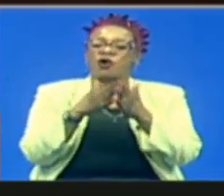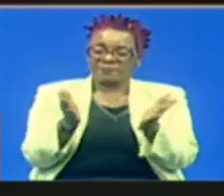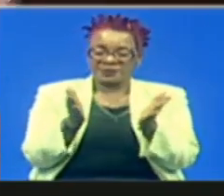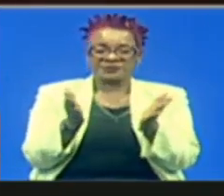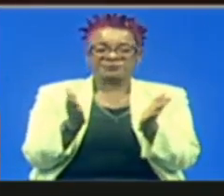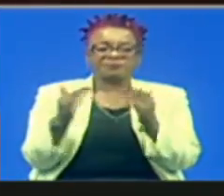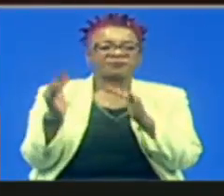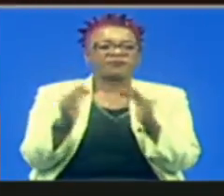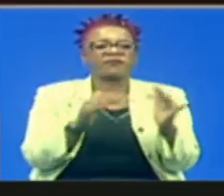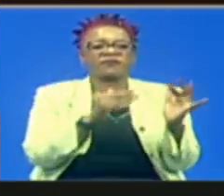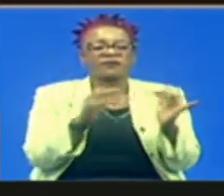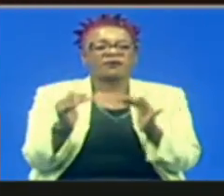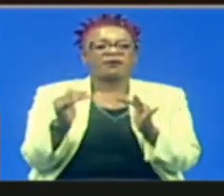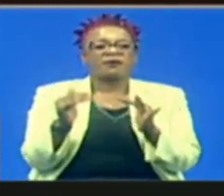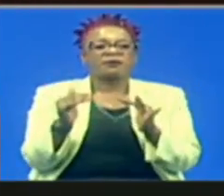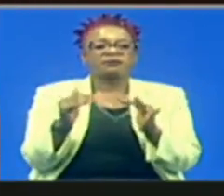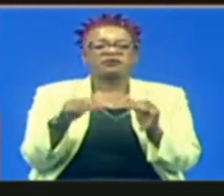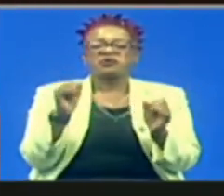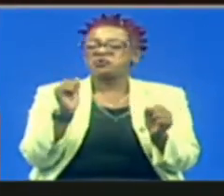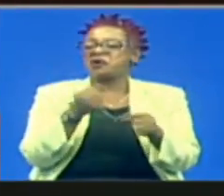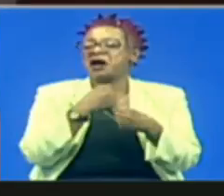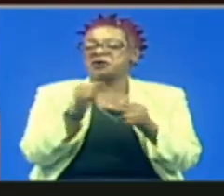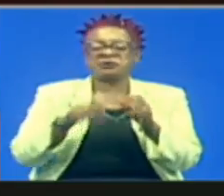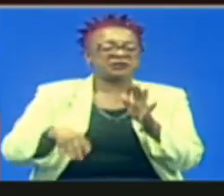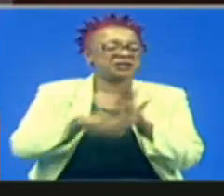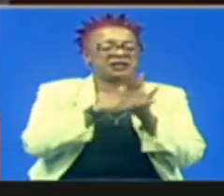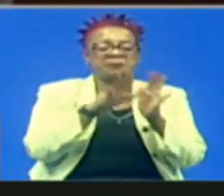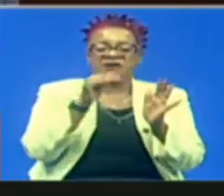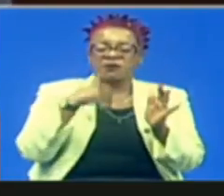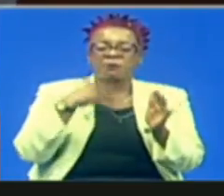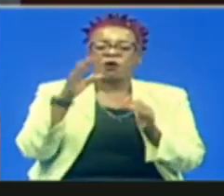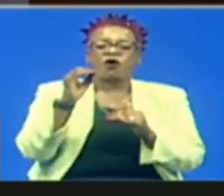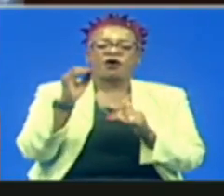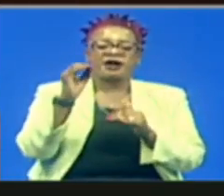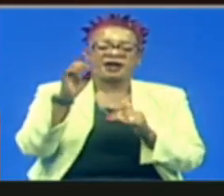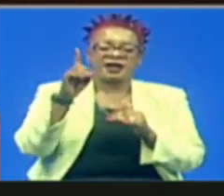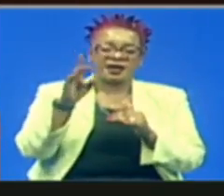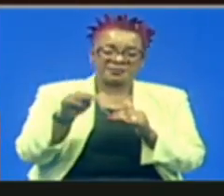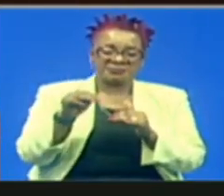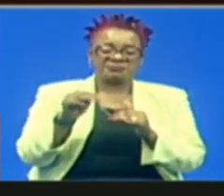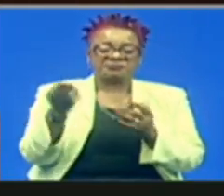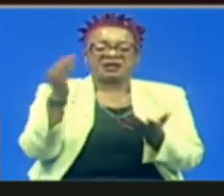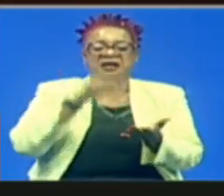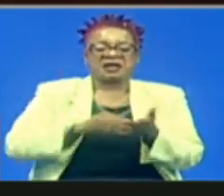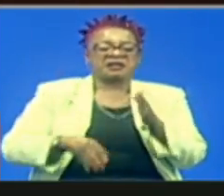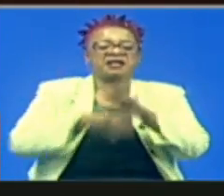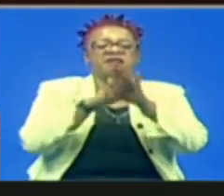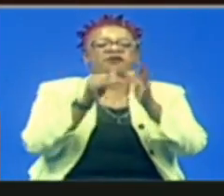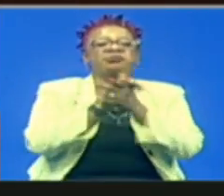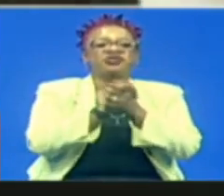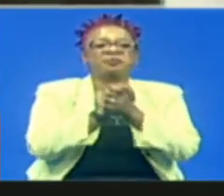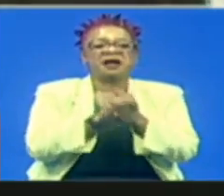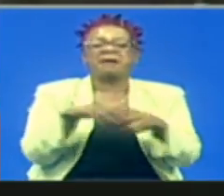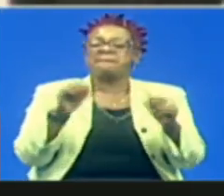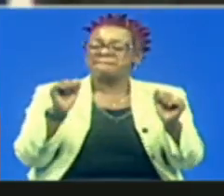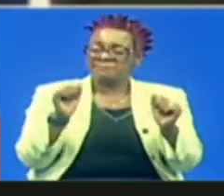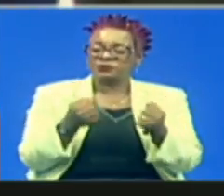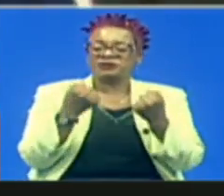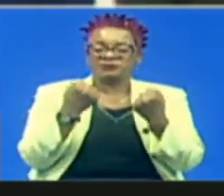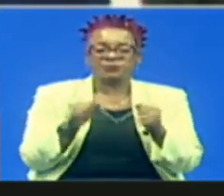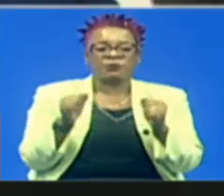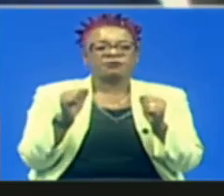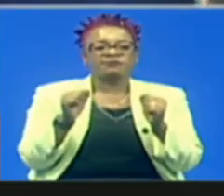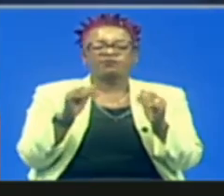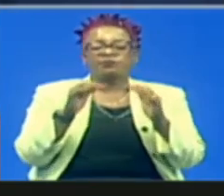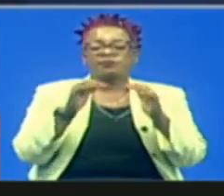battle. Hamuwezi kunifukuza ODM, ati mukanifuata, ati munanifukuza Jubilee. Haiwezekani. The lines of